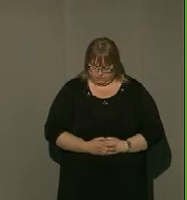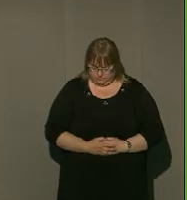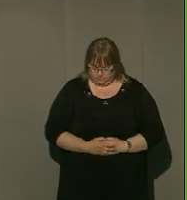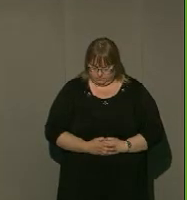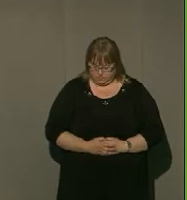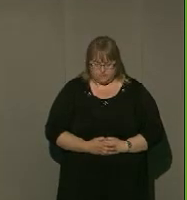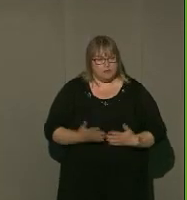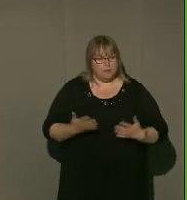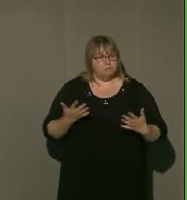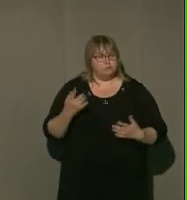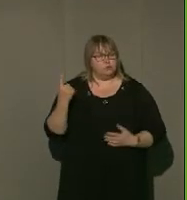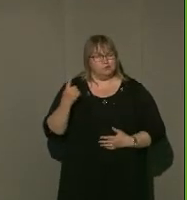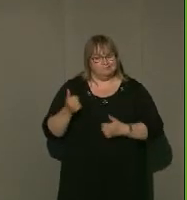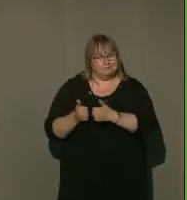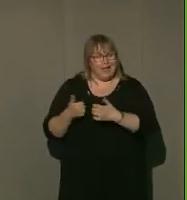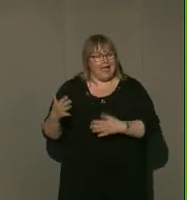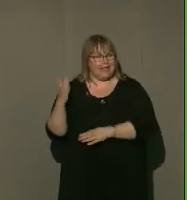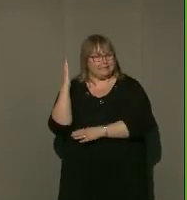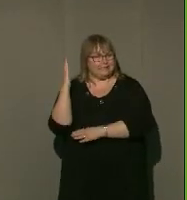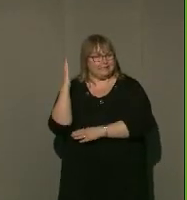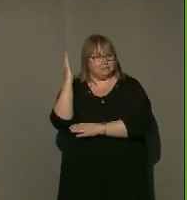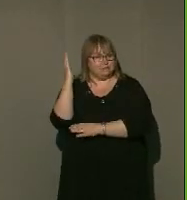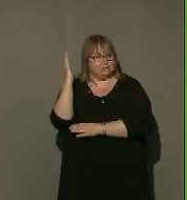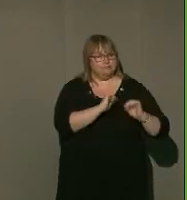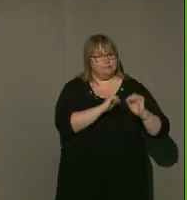Does anybody wish to speak against the motion?